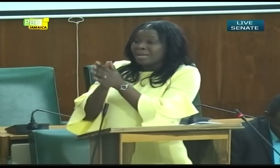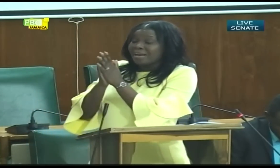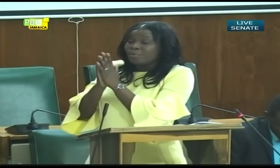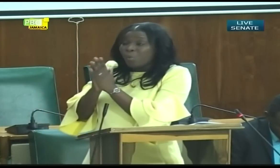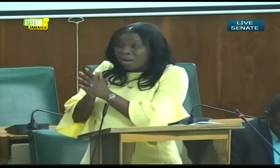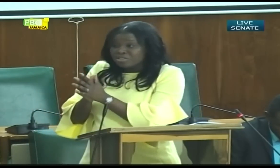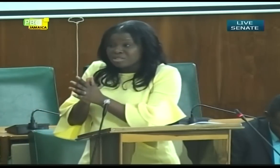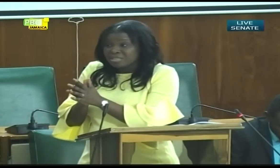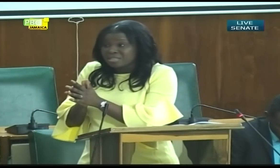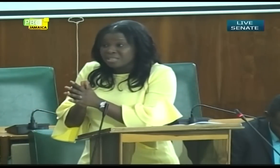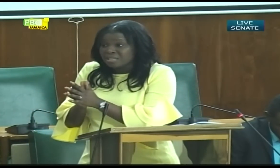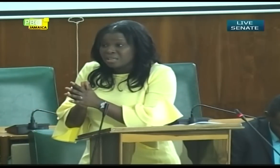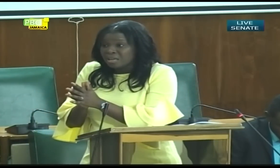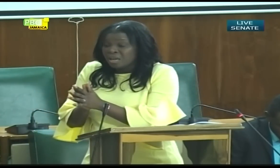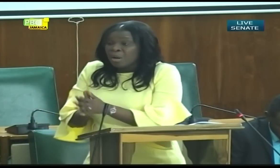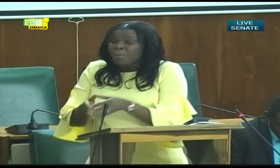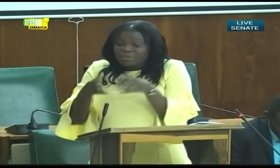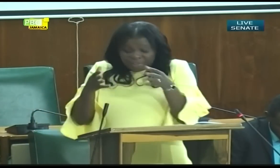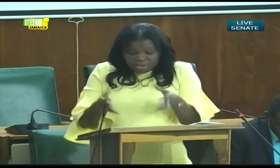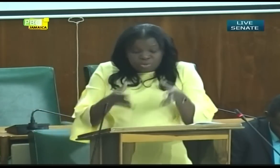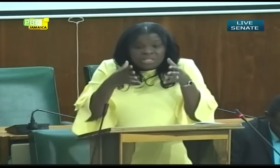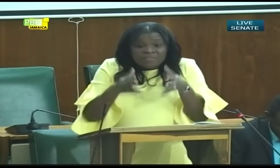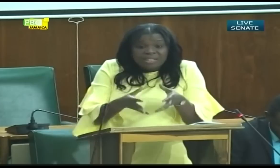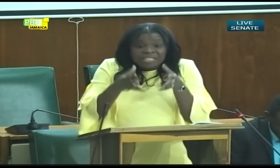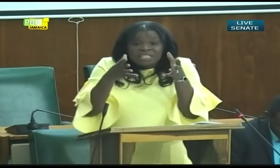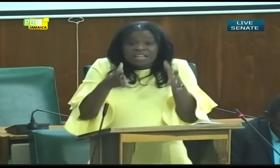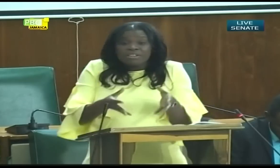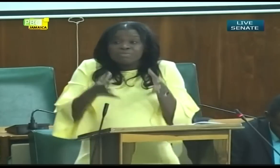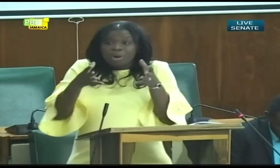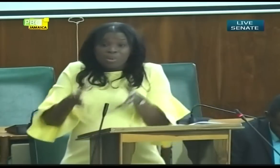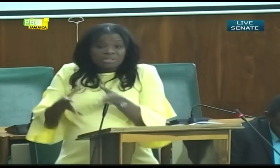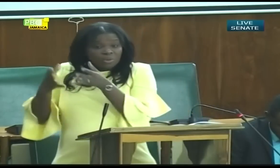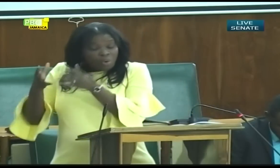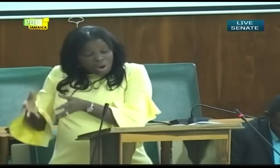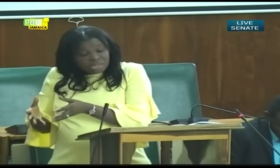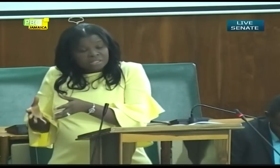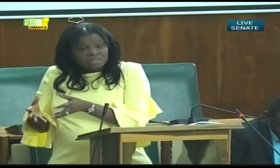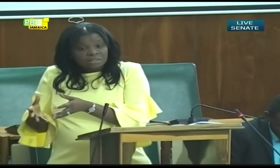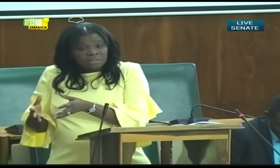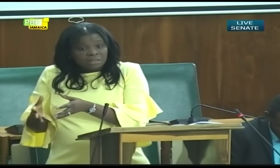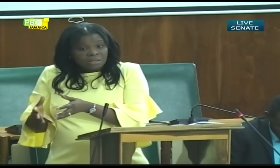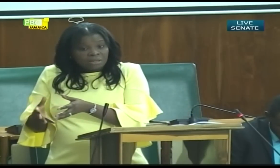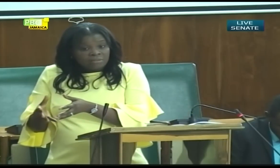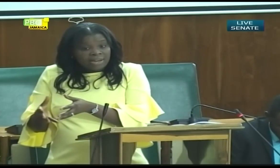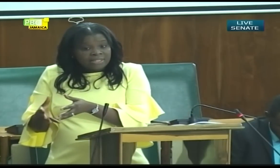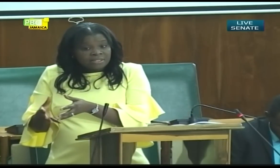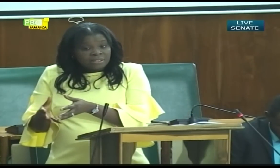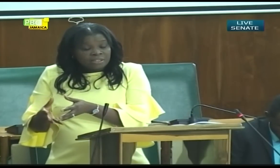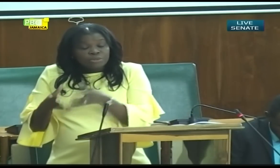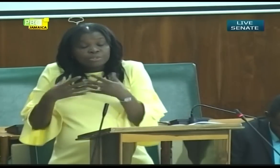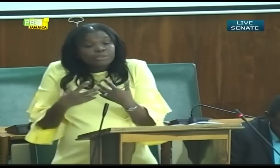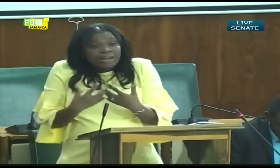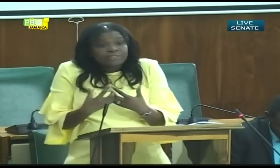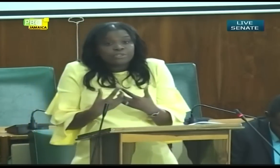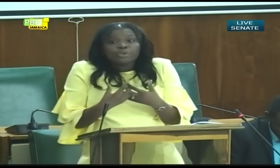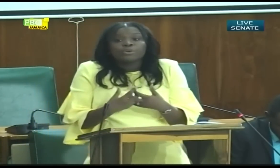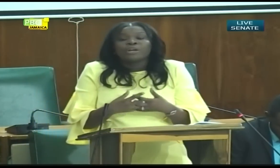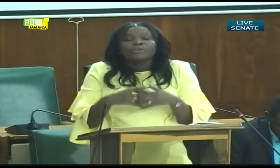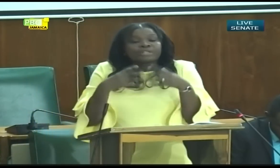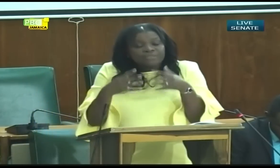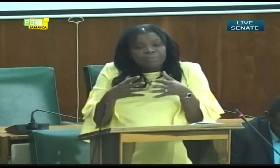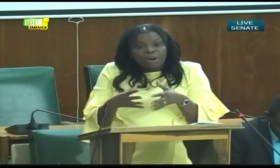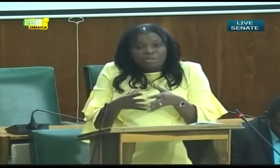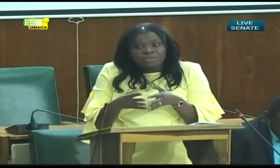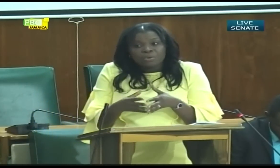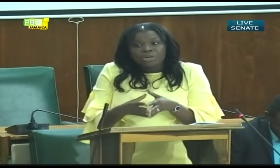only have one trustee. But then you give that inherent power to the court, right? You have to, no, you